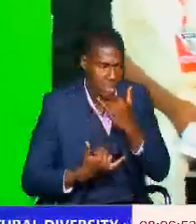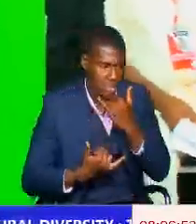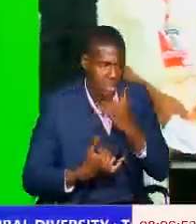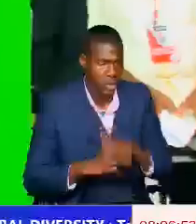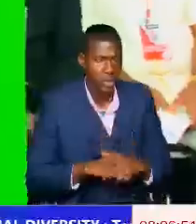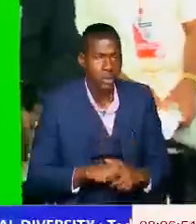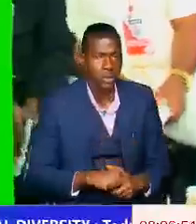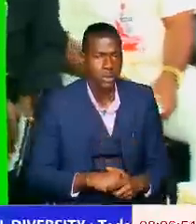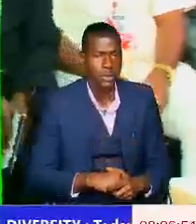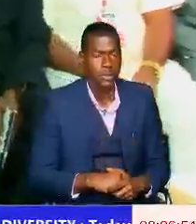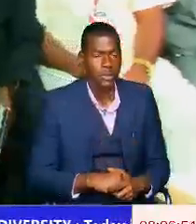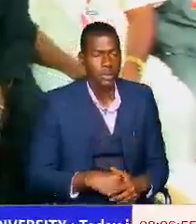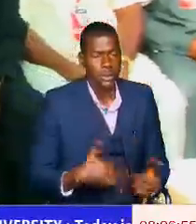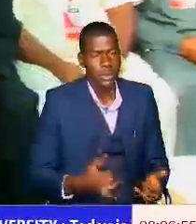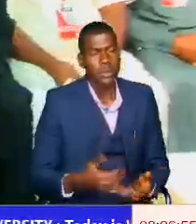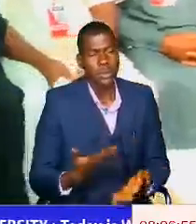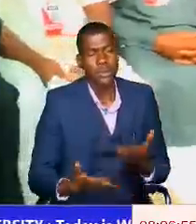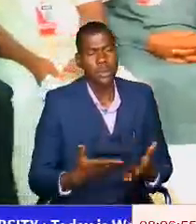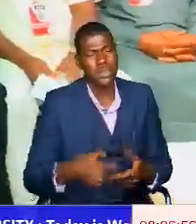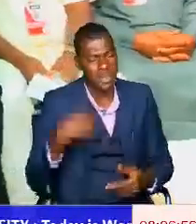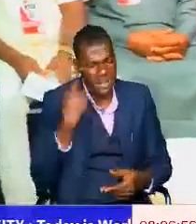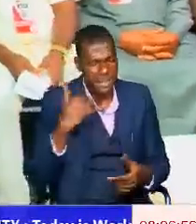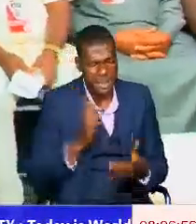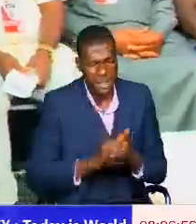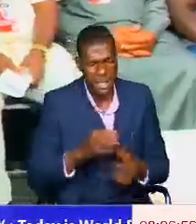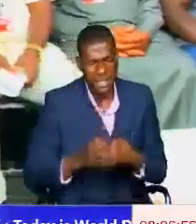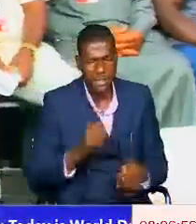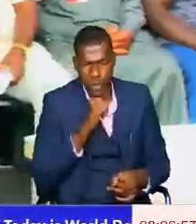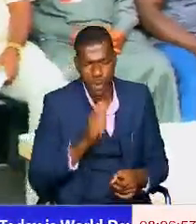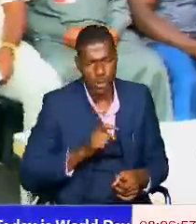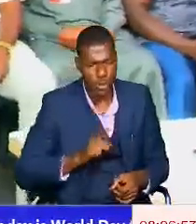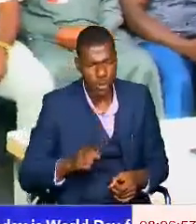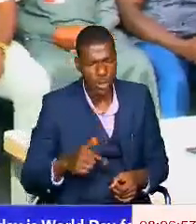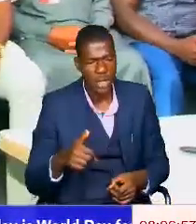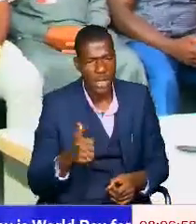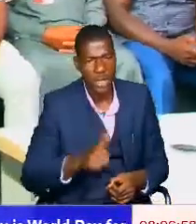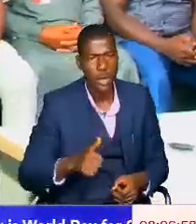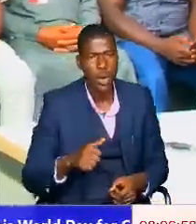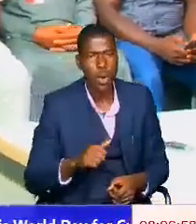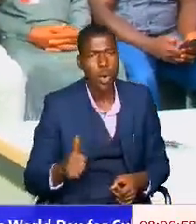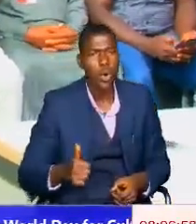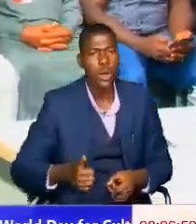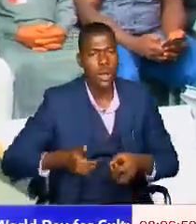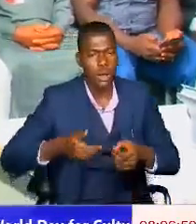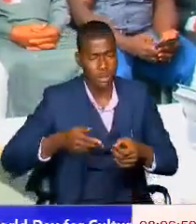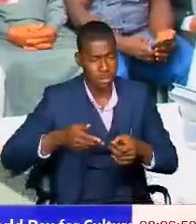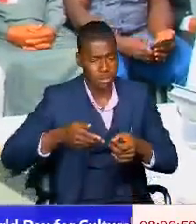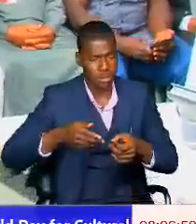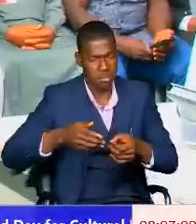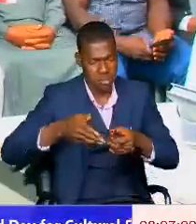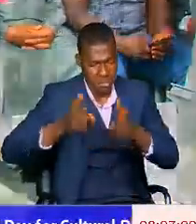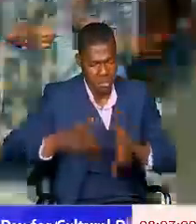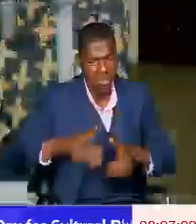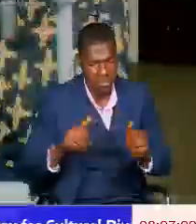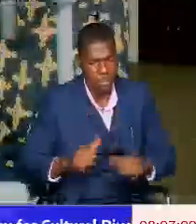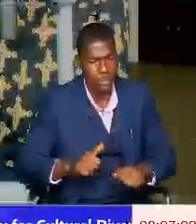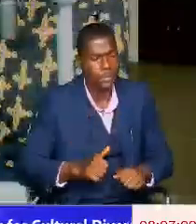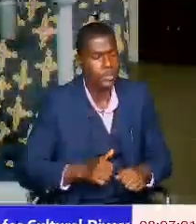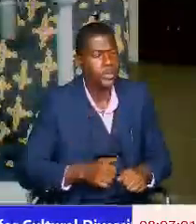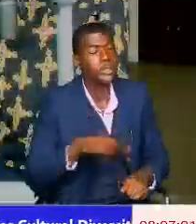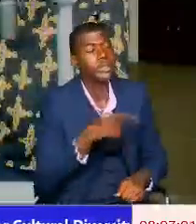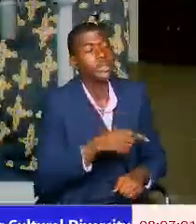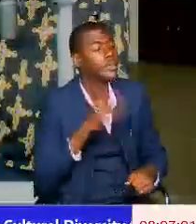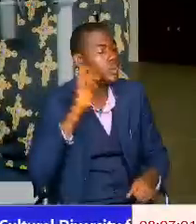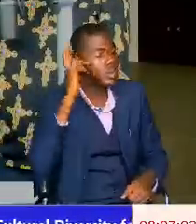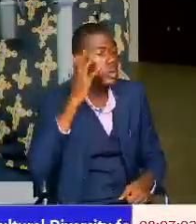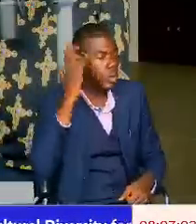Oh, you, the thing say, if no be you, nobody fit do am. Today, I go prove to somebody, say, without you, the station been